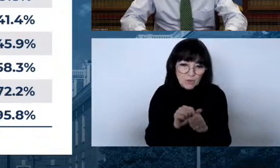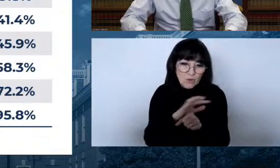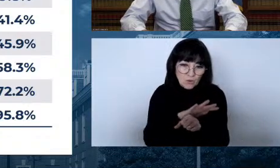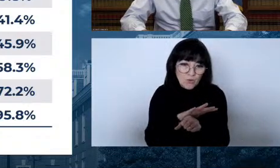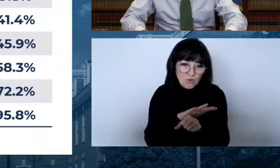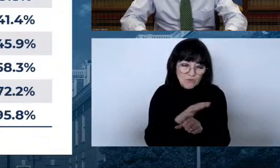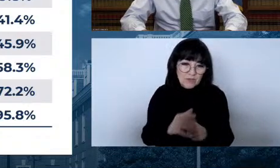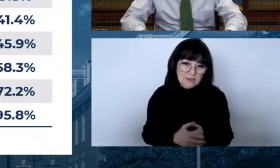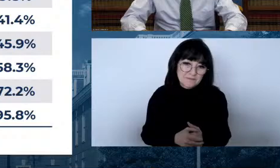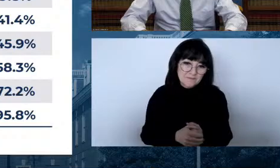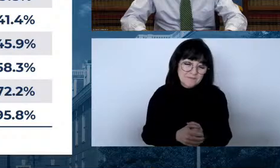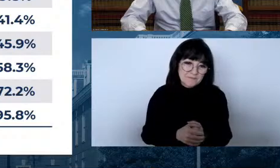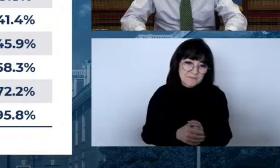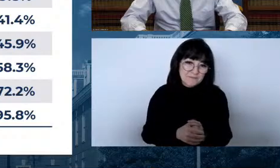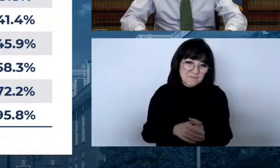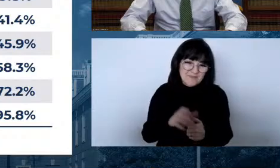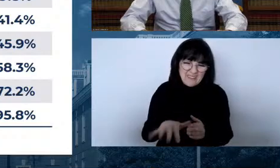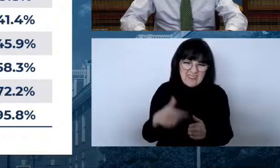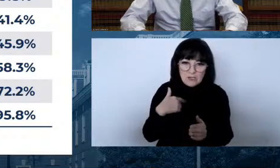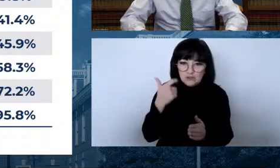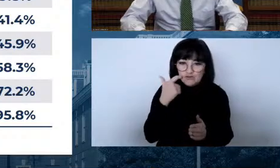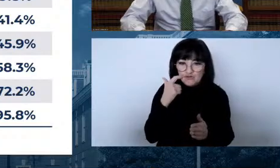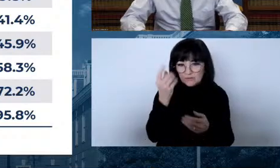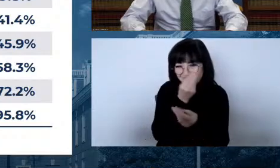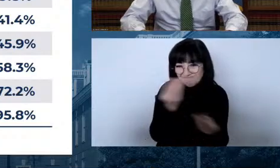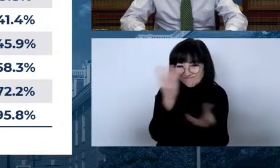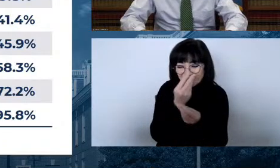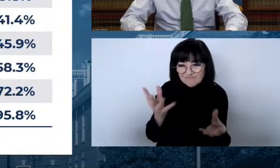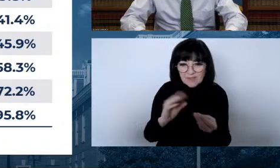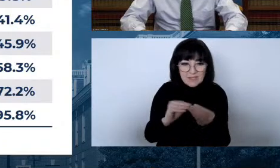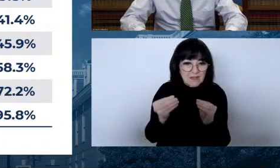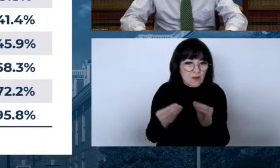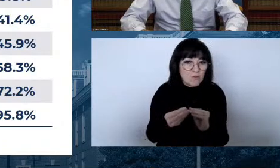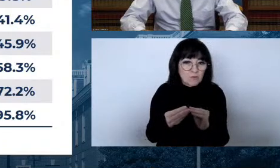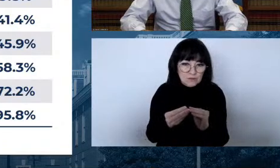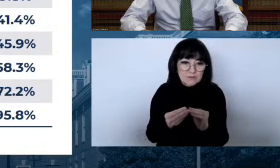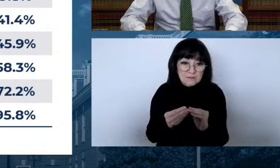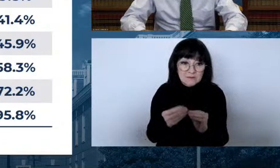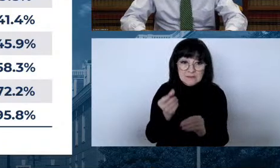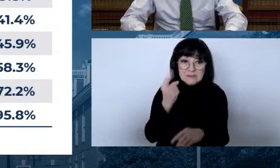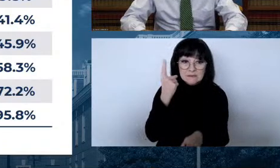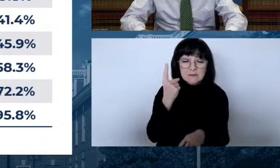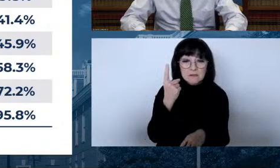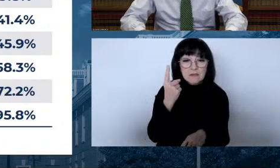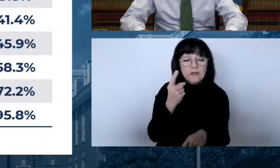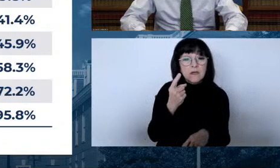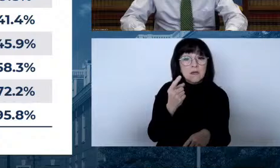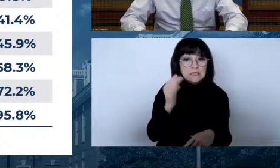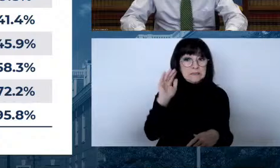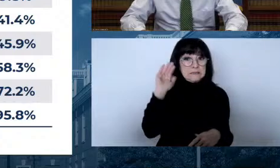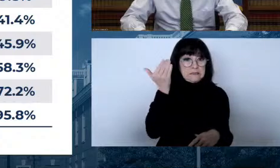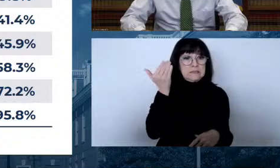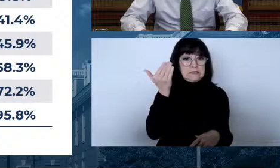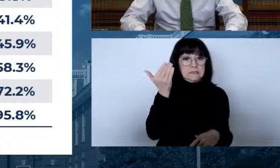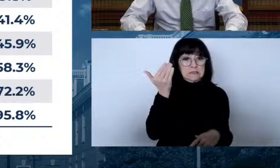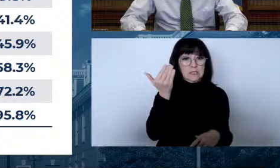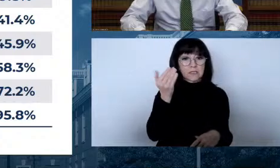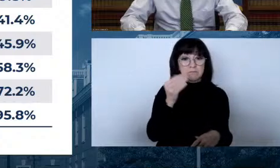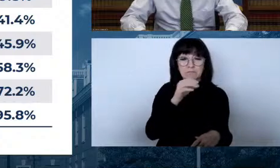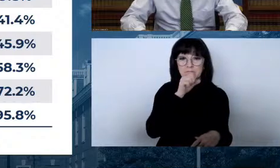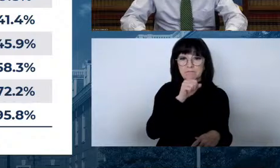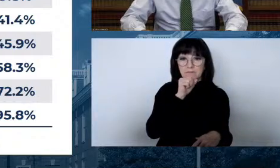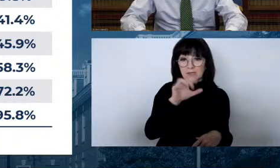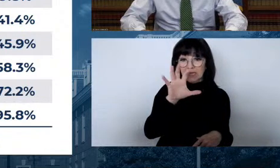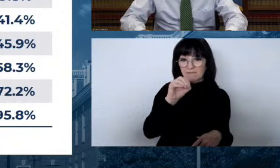71% that we talked about just a minute ago. Again, once you get up into 50 years and older, each of the 3 counties